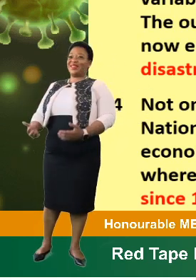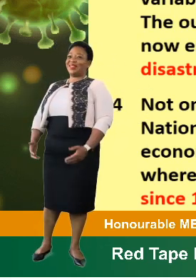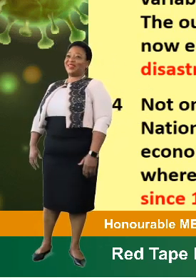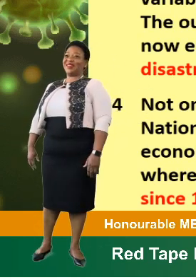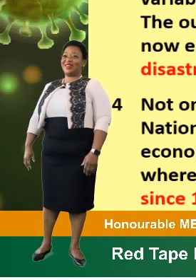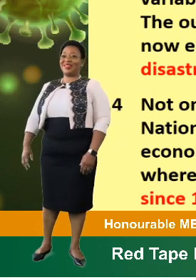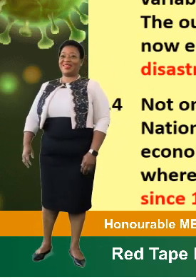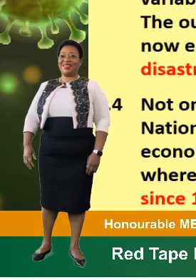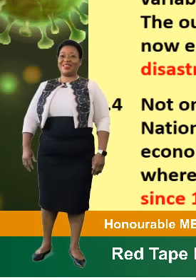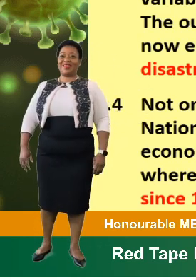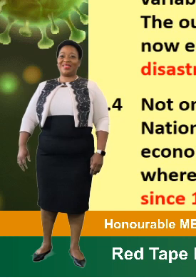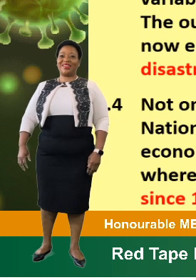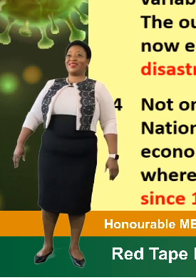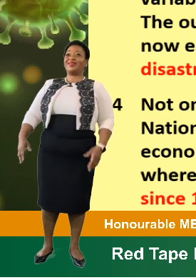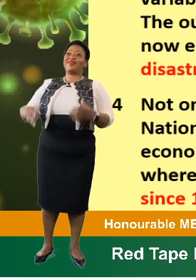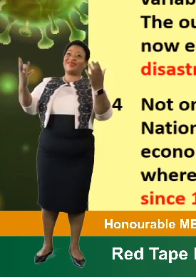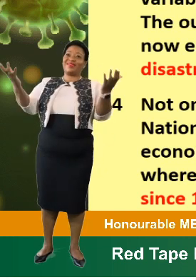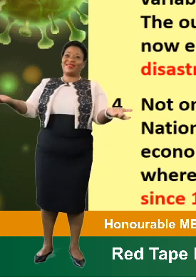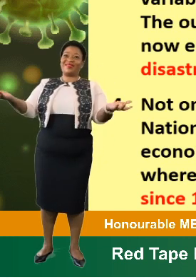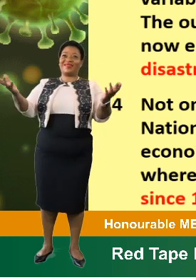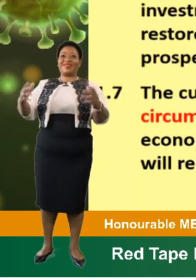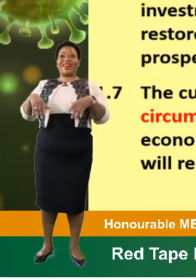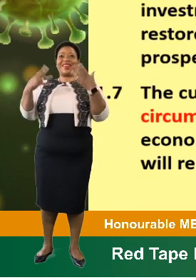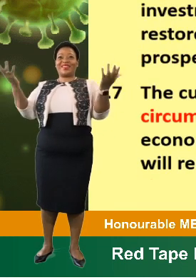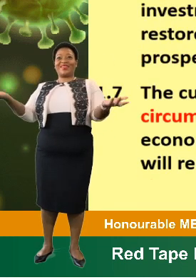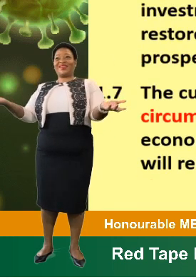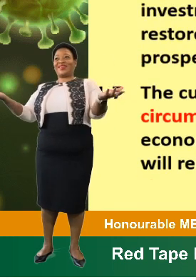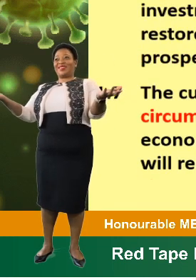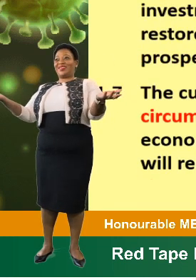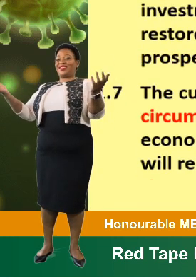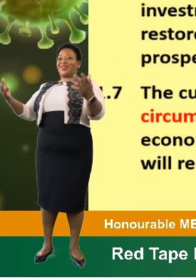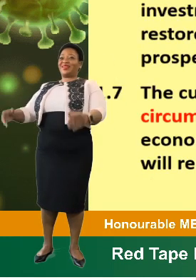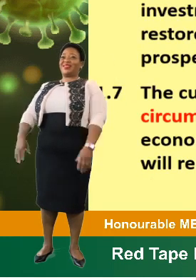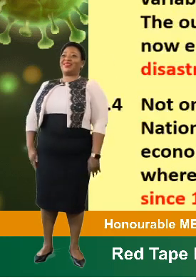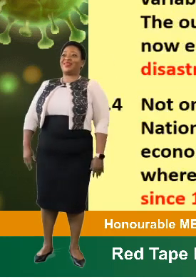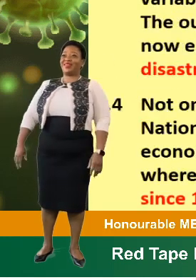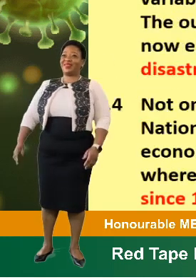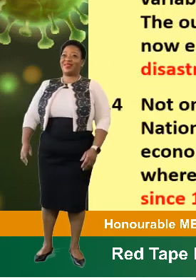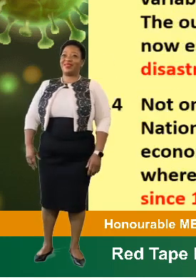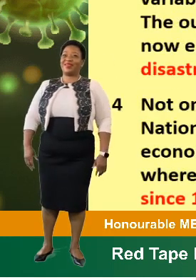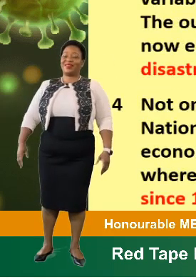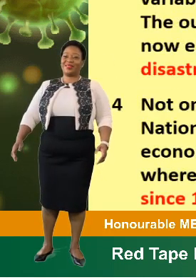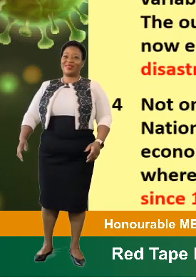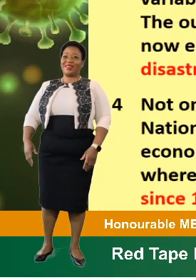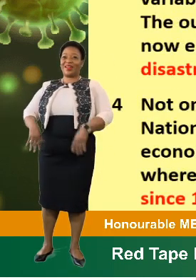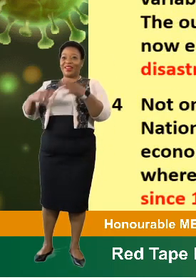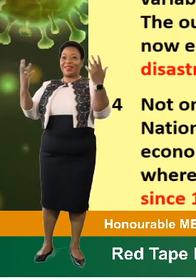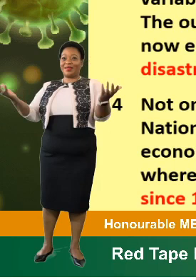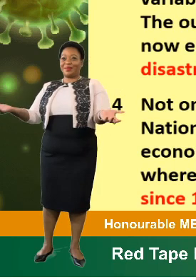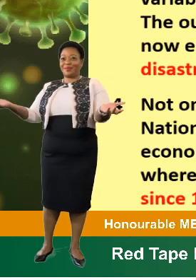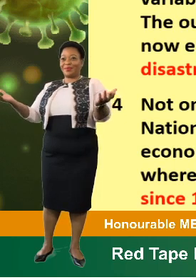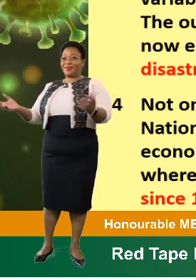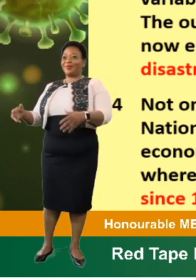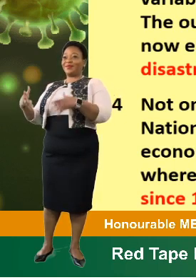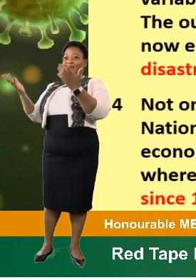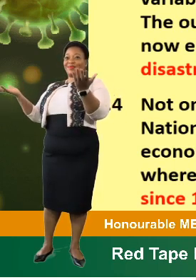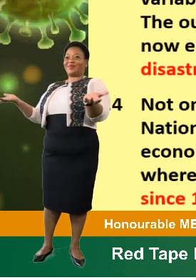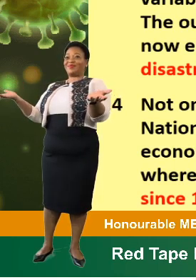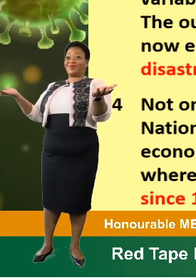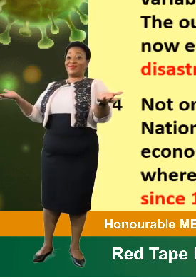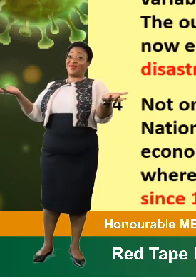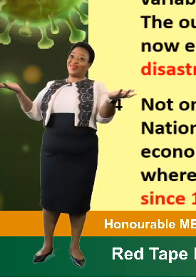back online because of a lack of information and because of an uncoordinated approach to getting them